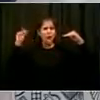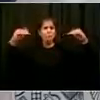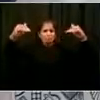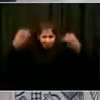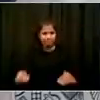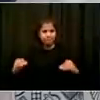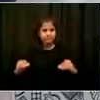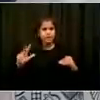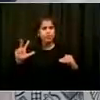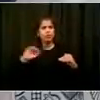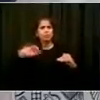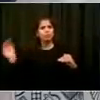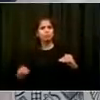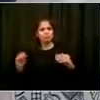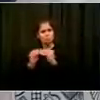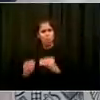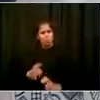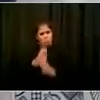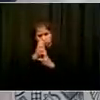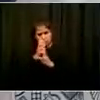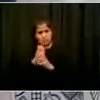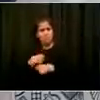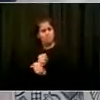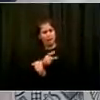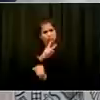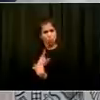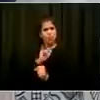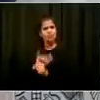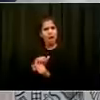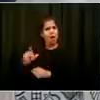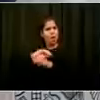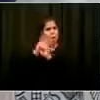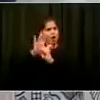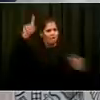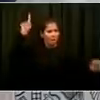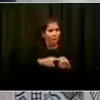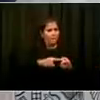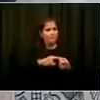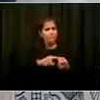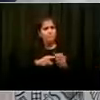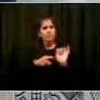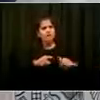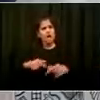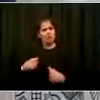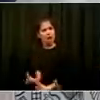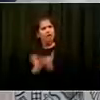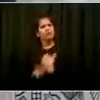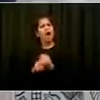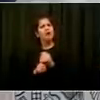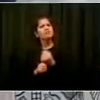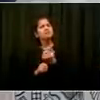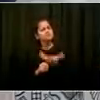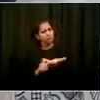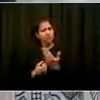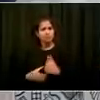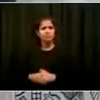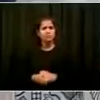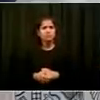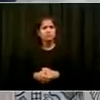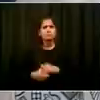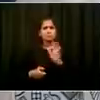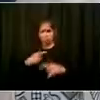we could open schools safely, keep them open. We made that decision, and I'm absolutely convinced, Jacob, it was part of what allowed us to open